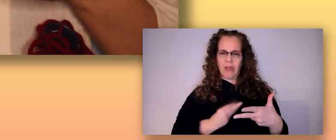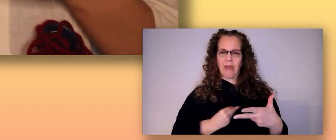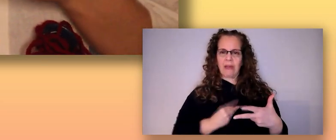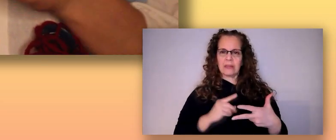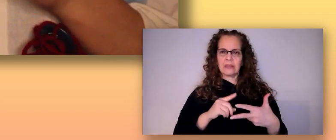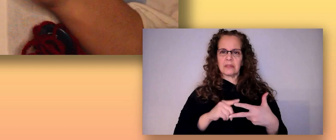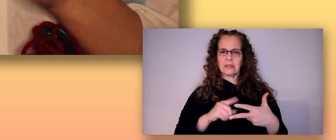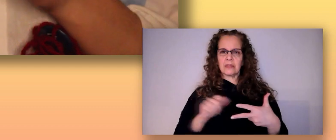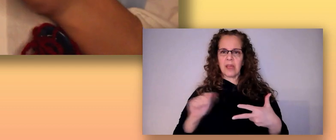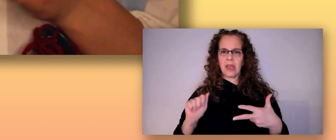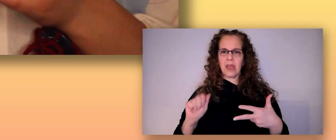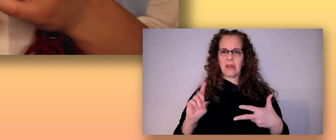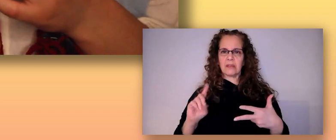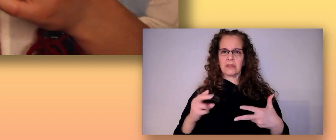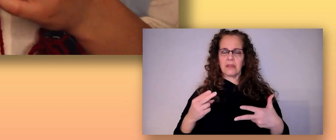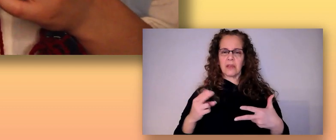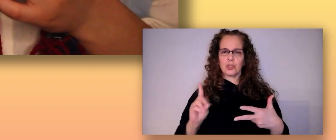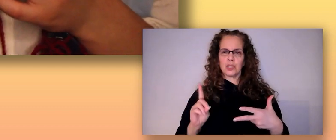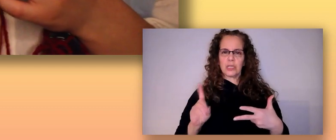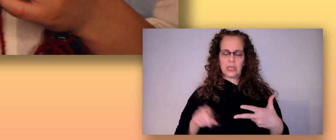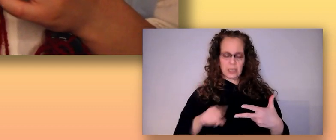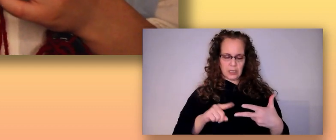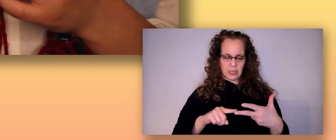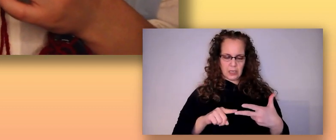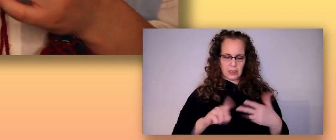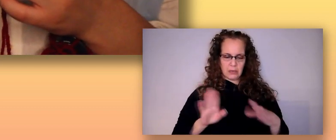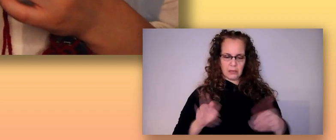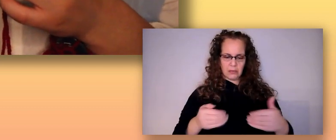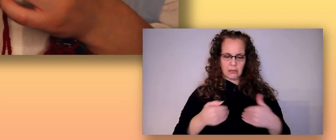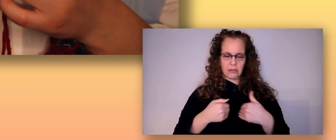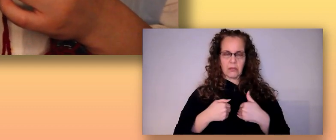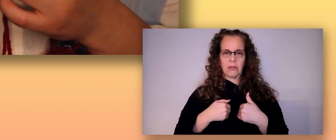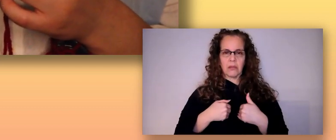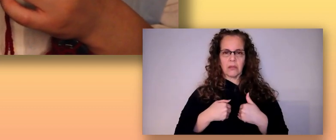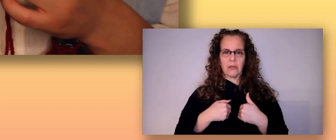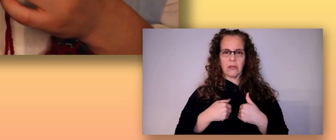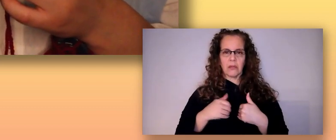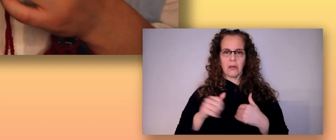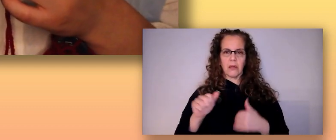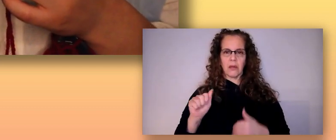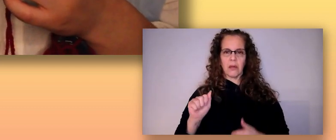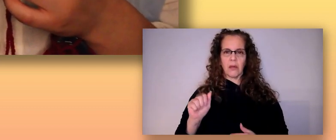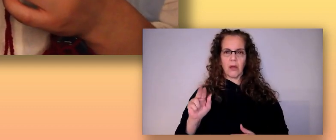hyperactivity disorder. And the last, fading in and out,